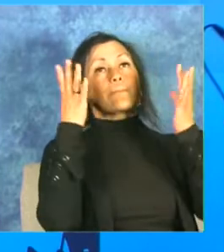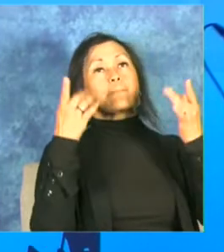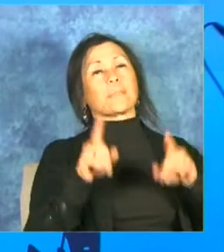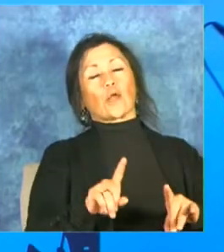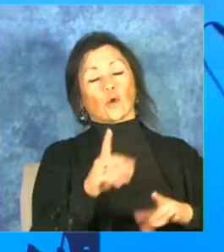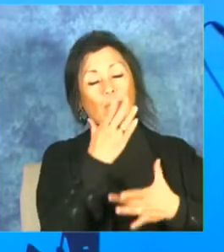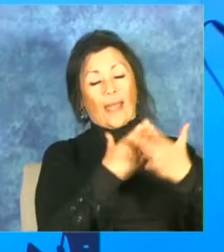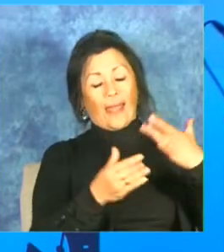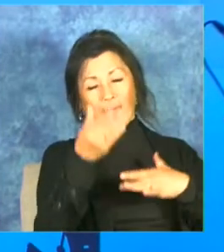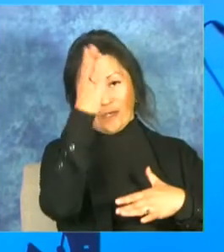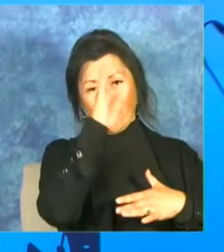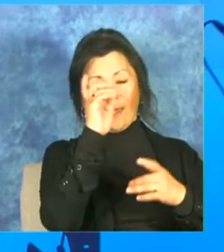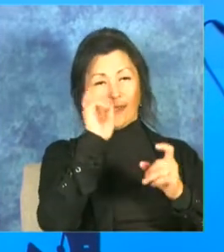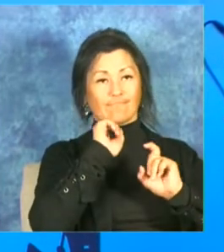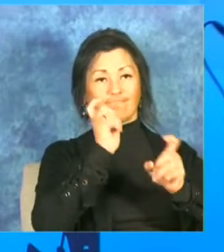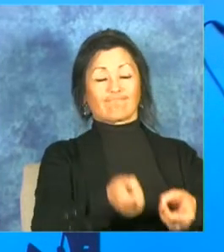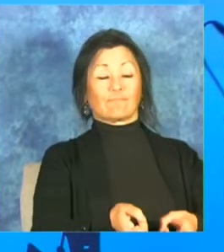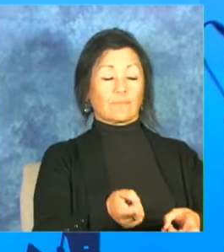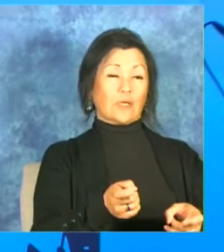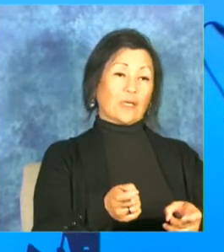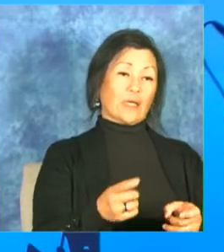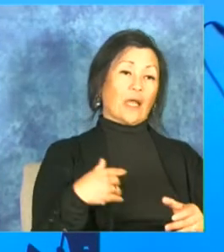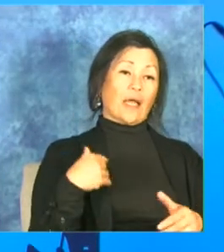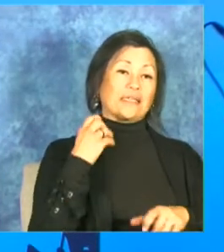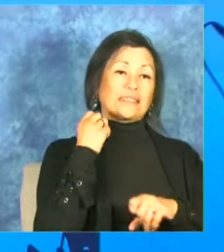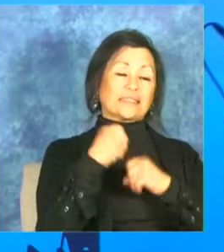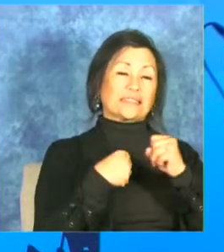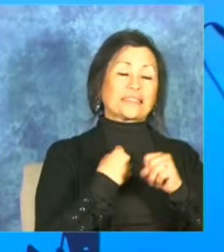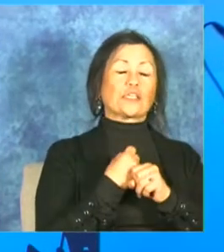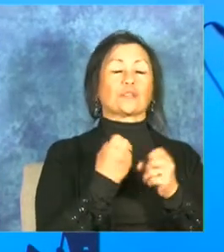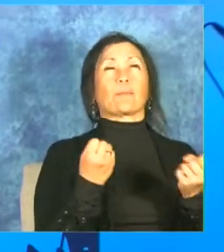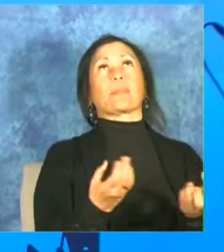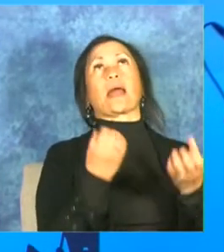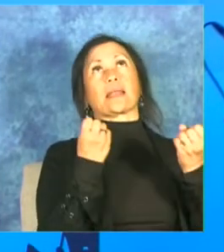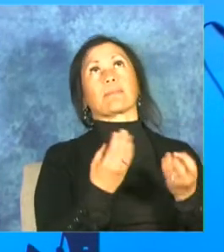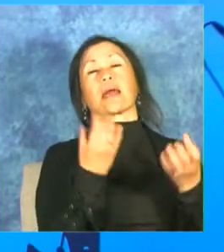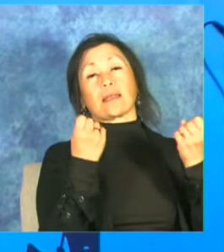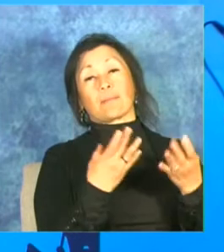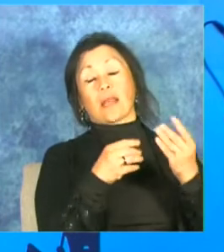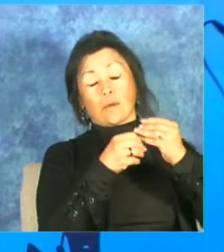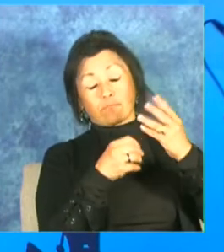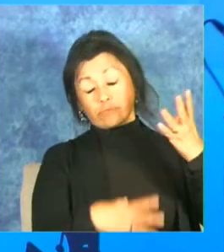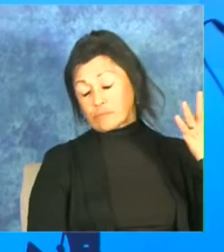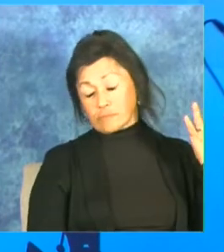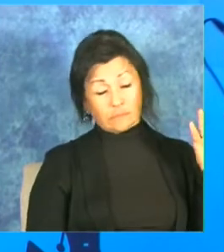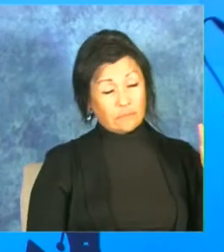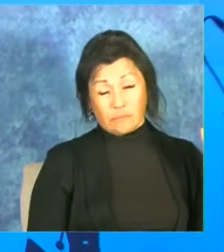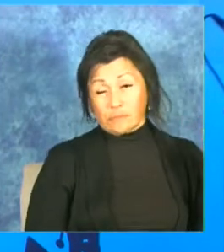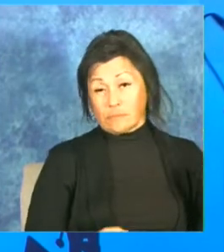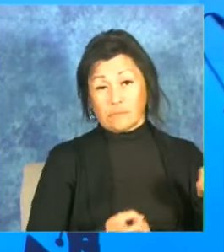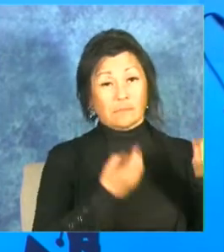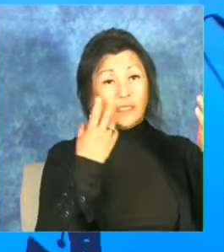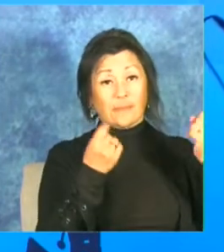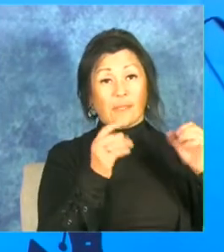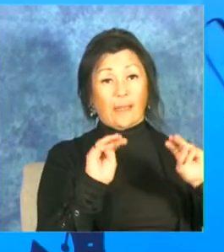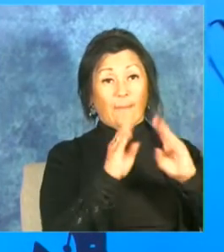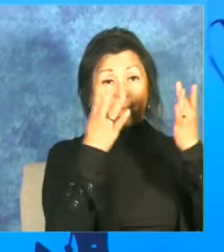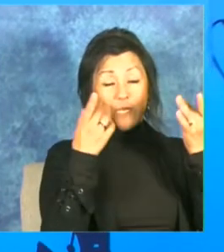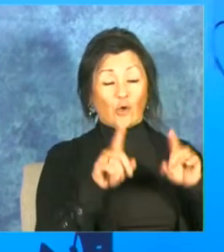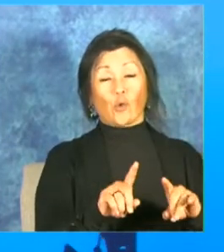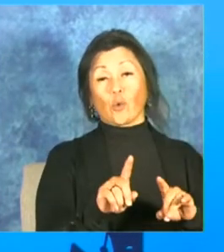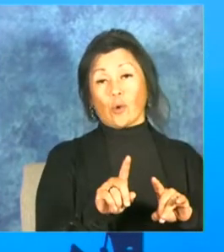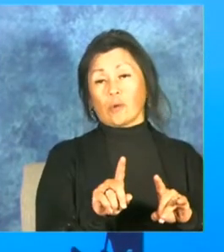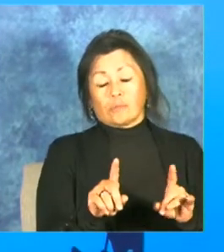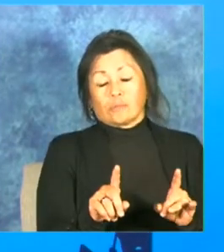God, that over these years, the miracles are so numerous, just from my knowledge and experience, let alone what